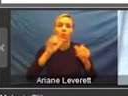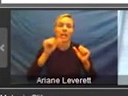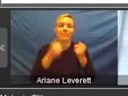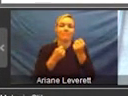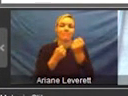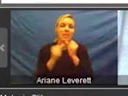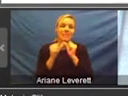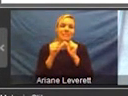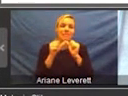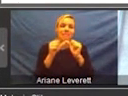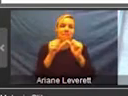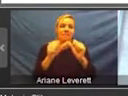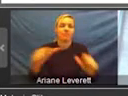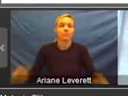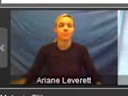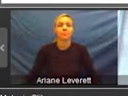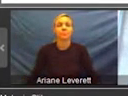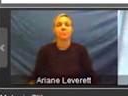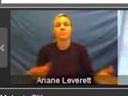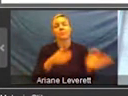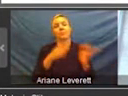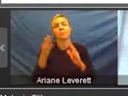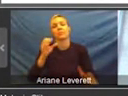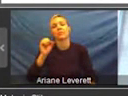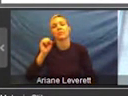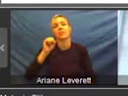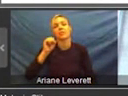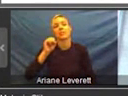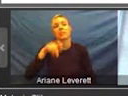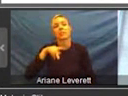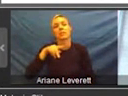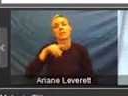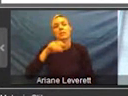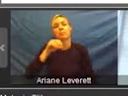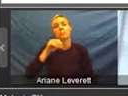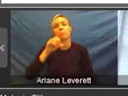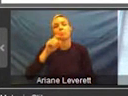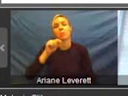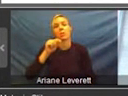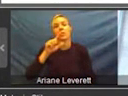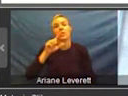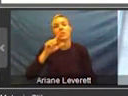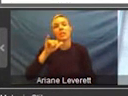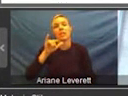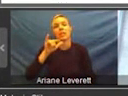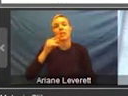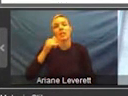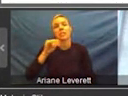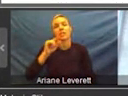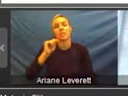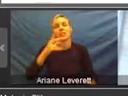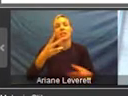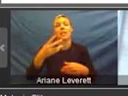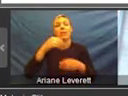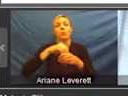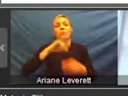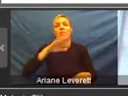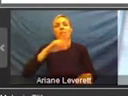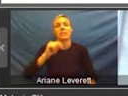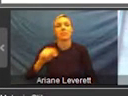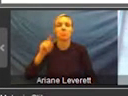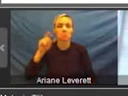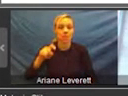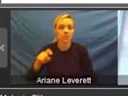So, spotlight inclusive ICTs. There's a need for active and effective involvement of learners